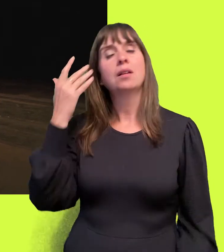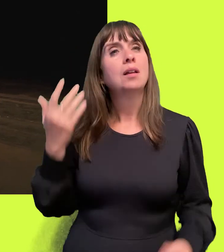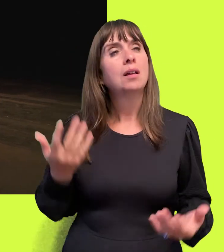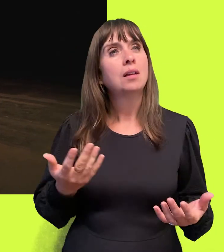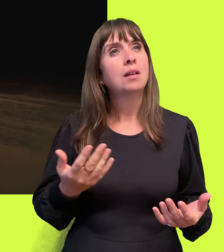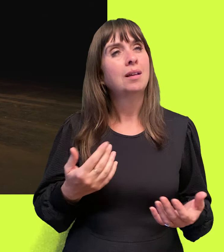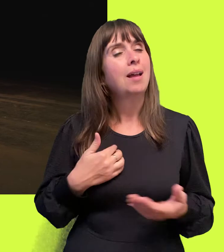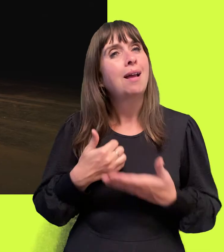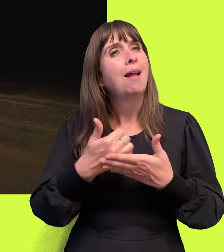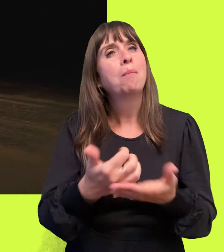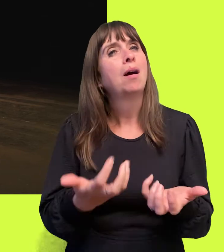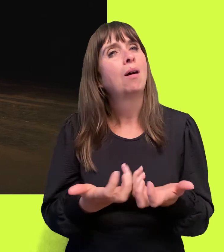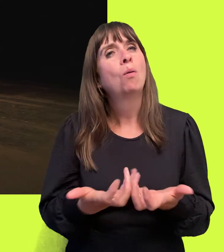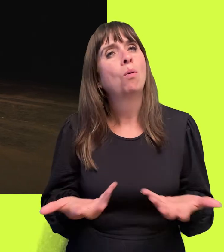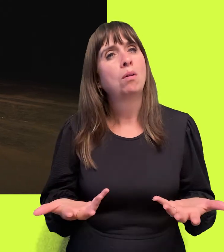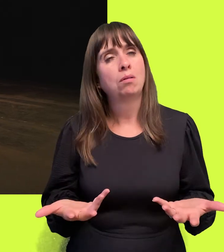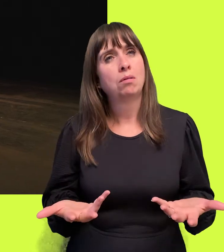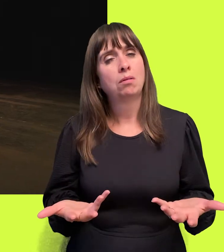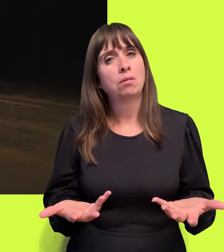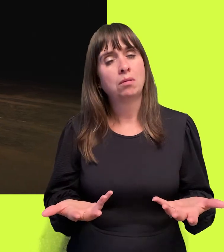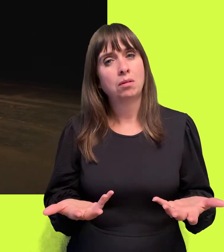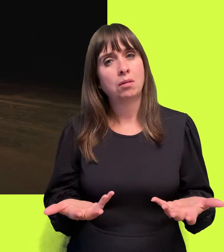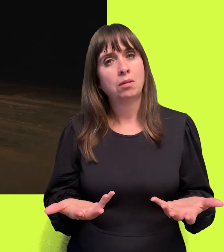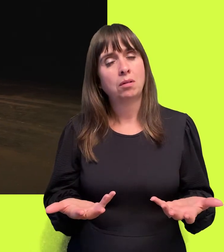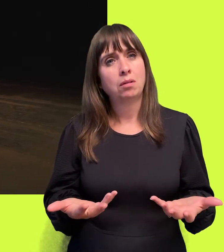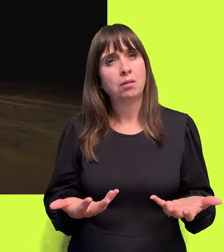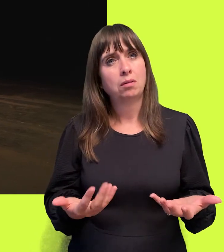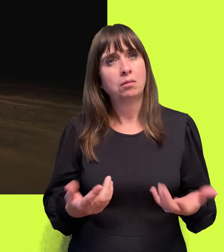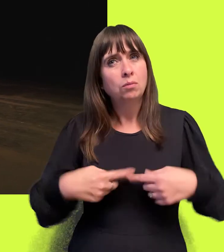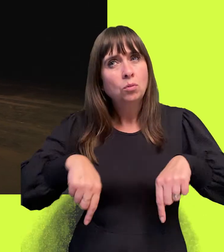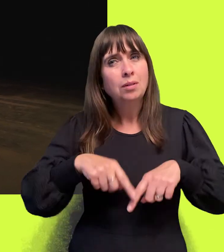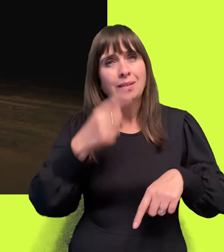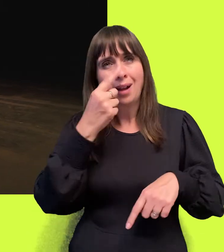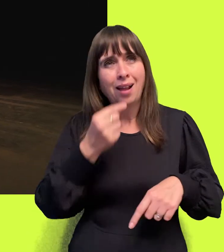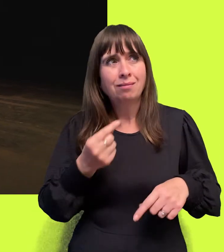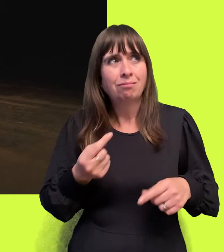how do you want us to help, Ev? What can we do?